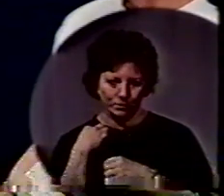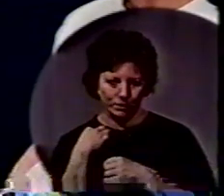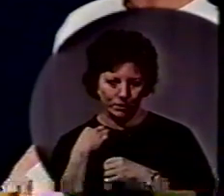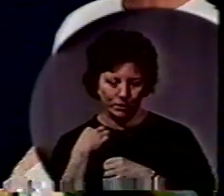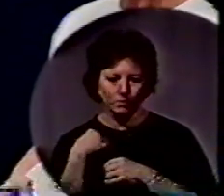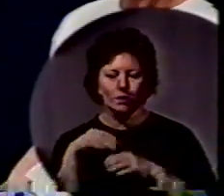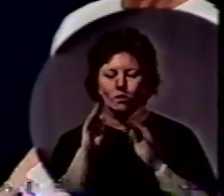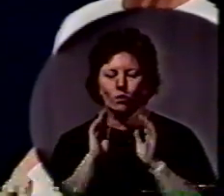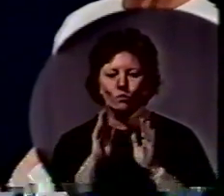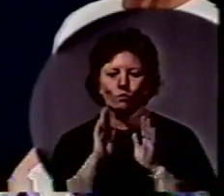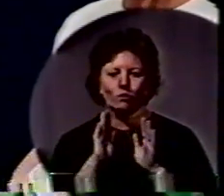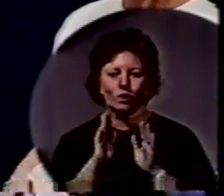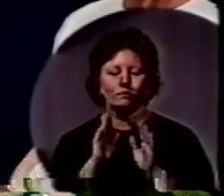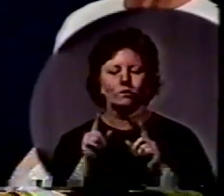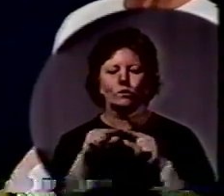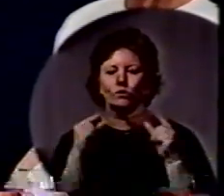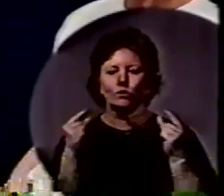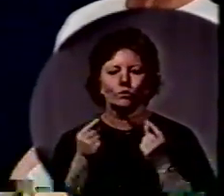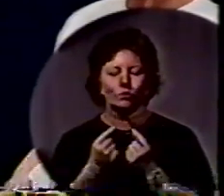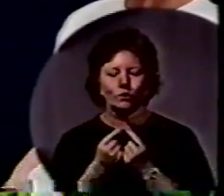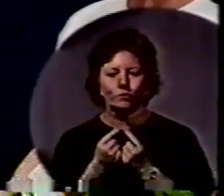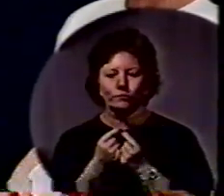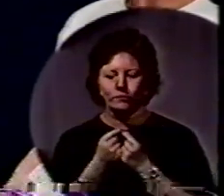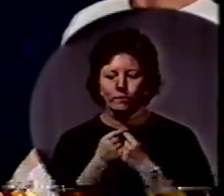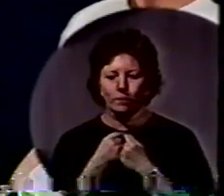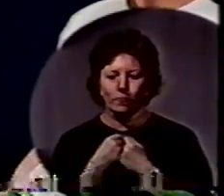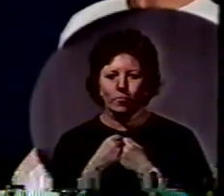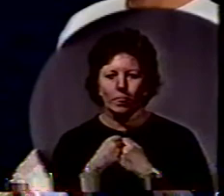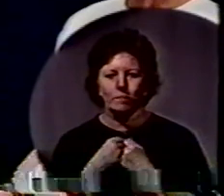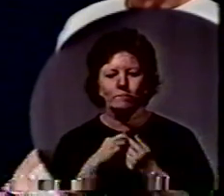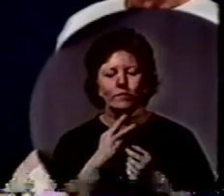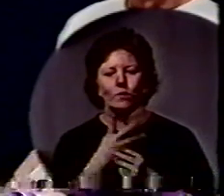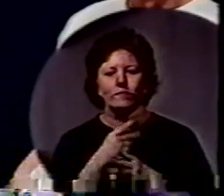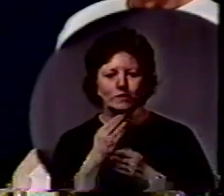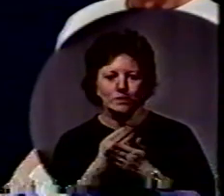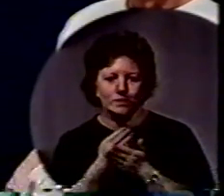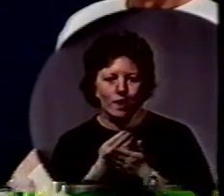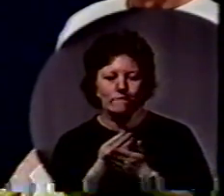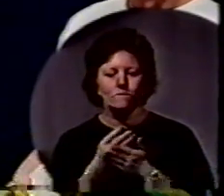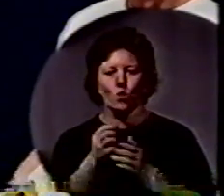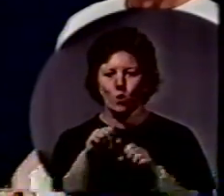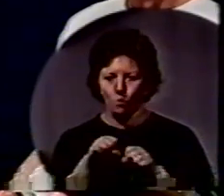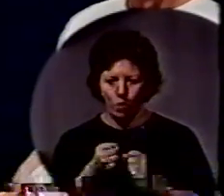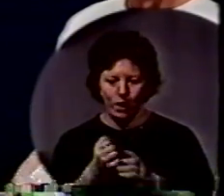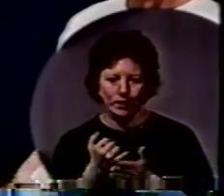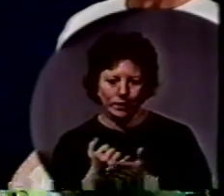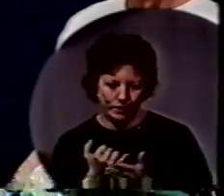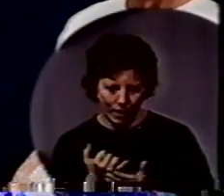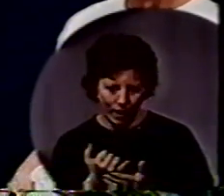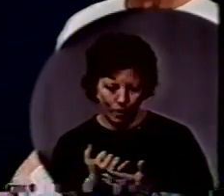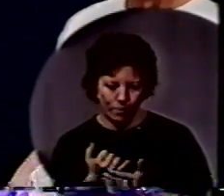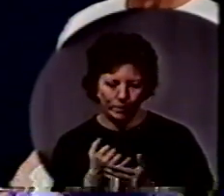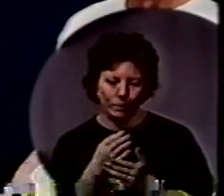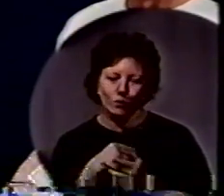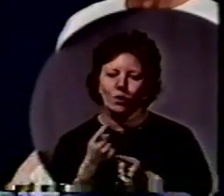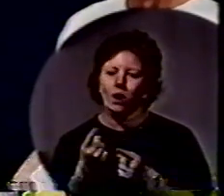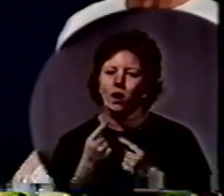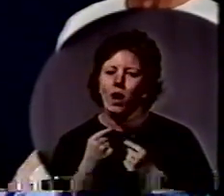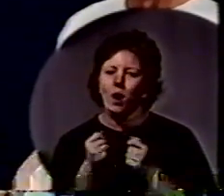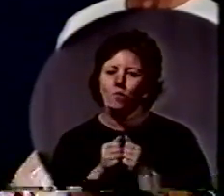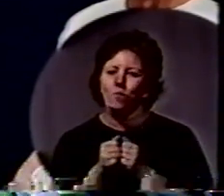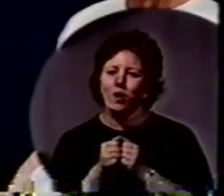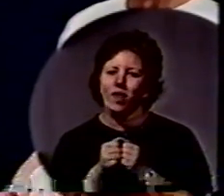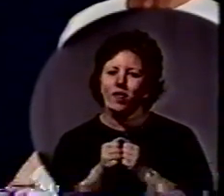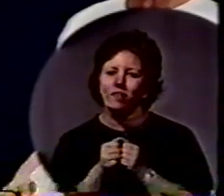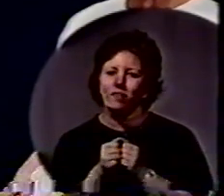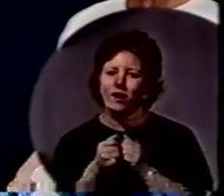they're a wonderful place. Maybe some place. Of our listeners yes. will be interested in joining in. Yes. Yeah. We're going to have to stop for a break, but we will be back with some very good self-defense